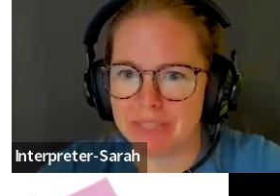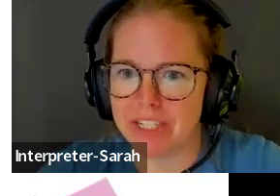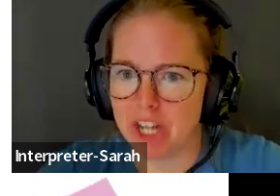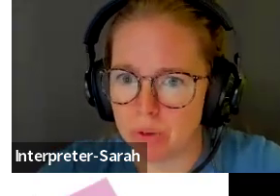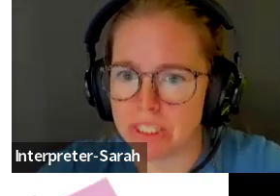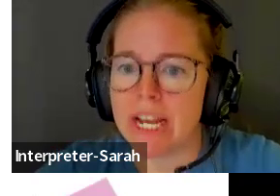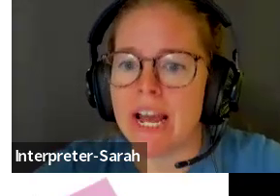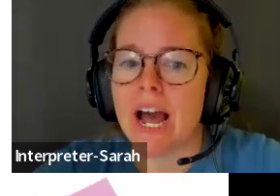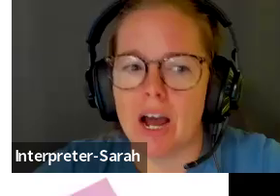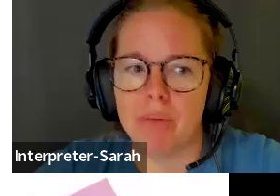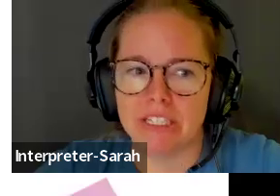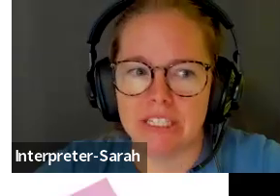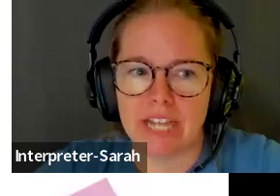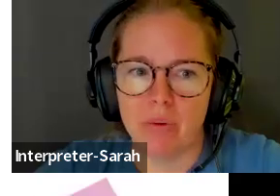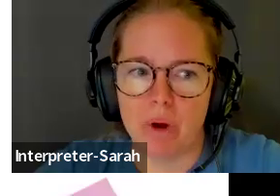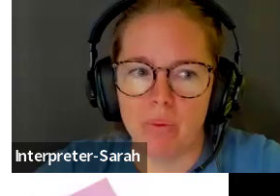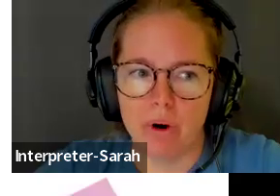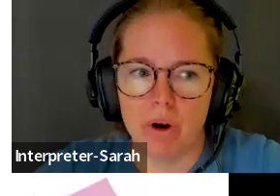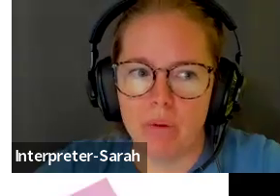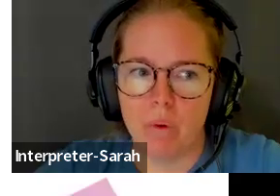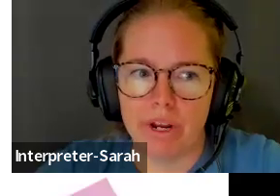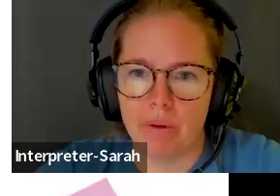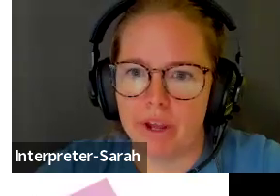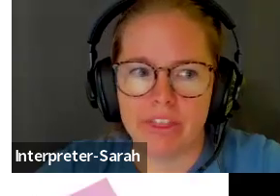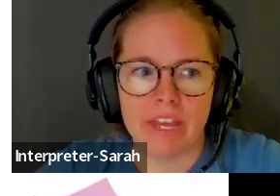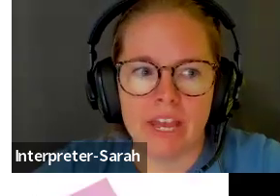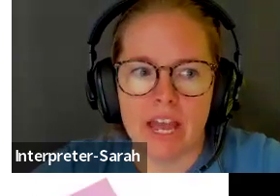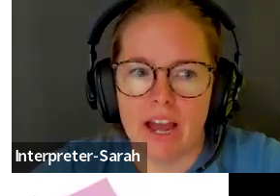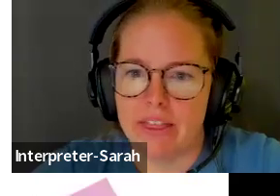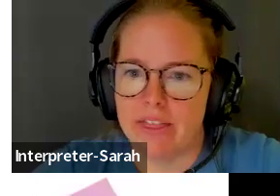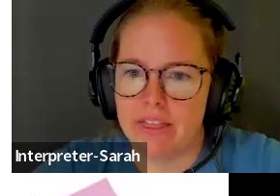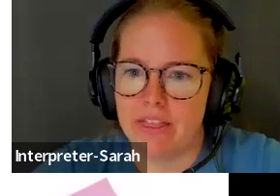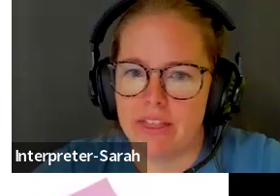and sometimes I don't. This is kind of what we're working with.